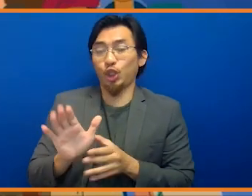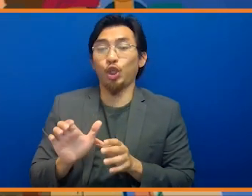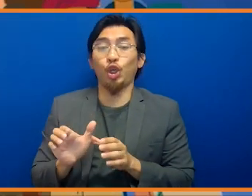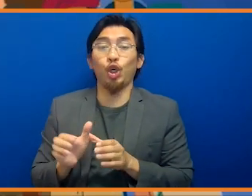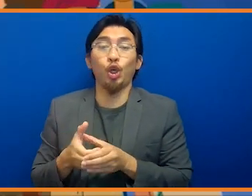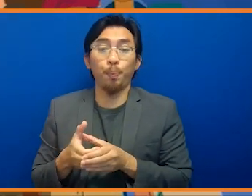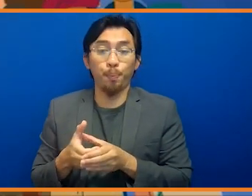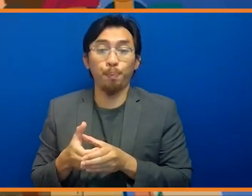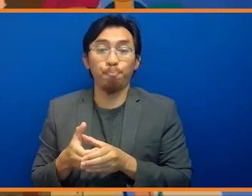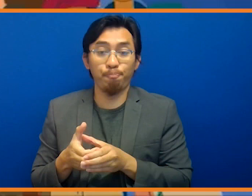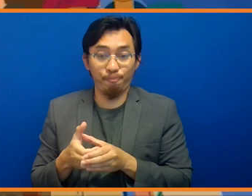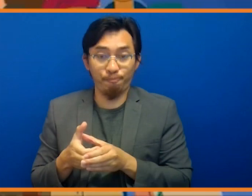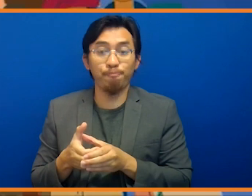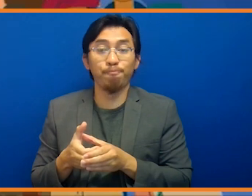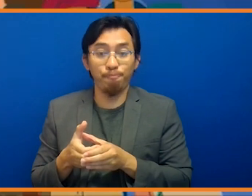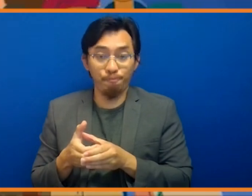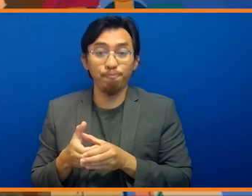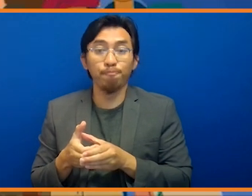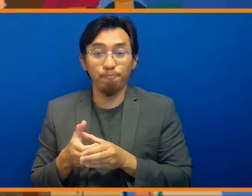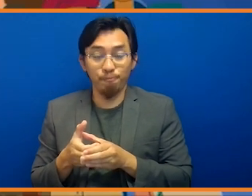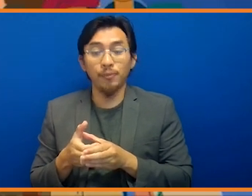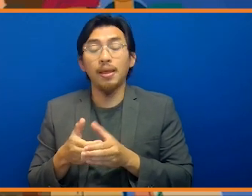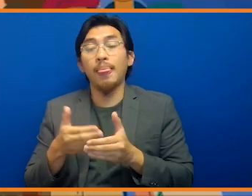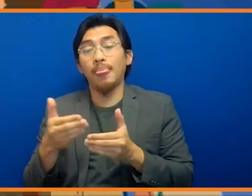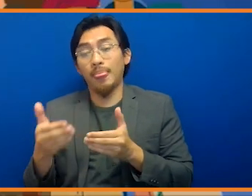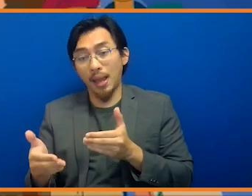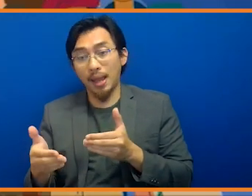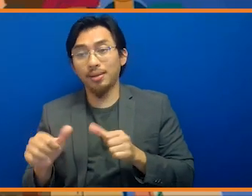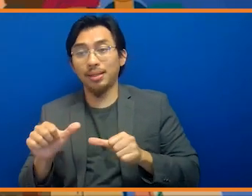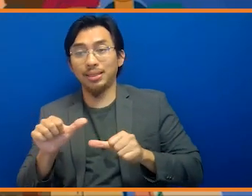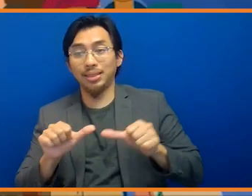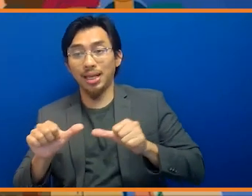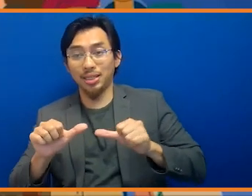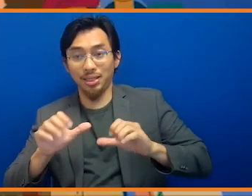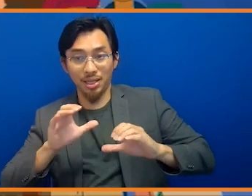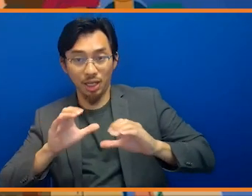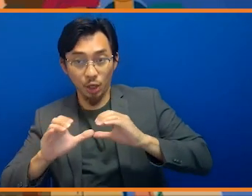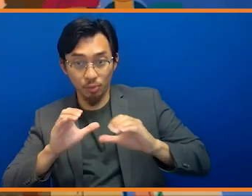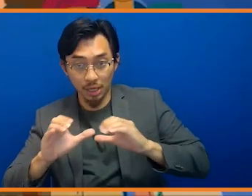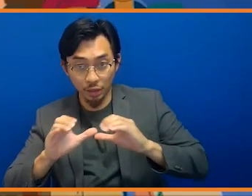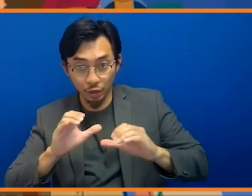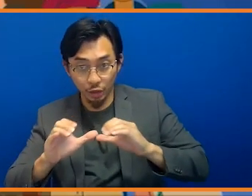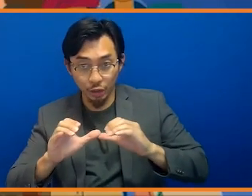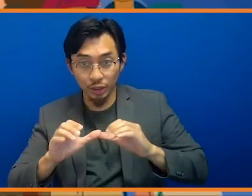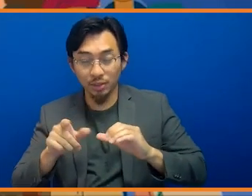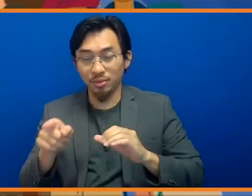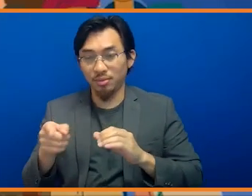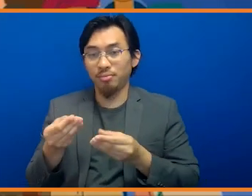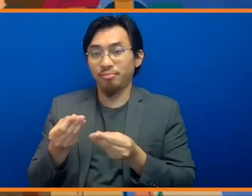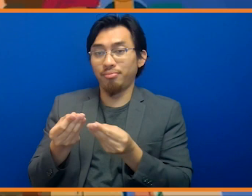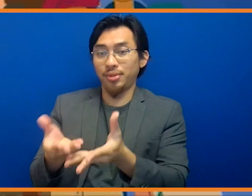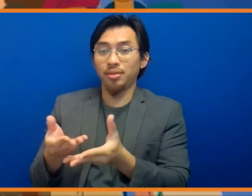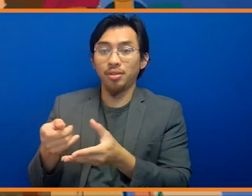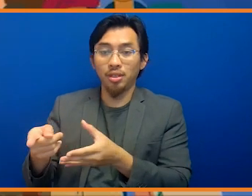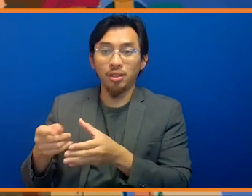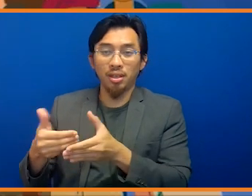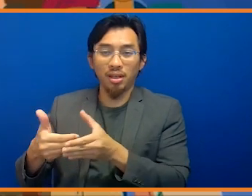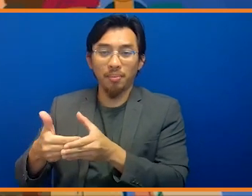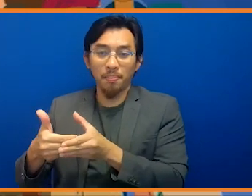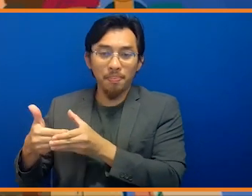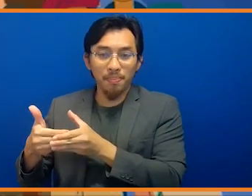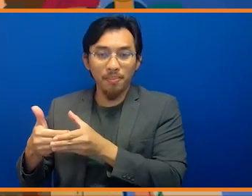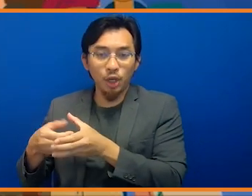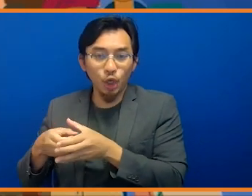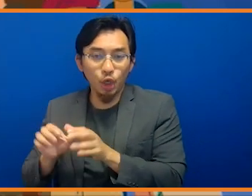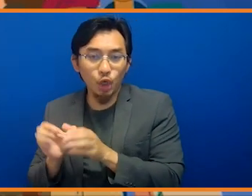discuss that with your groups. And then science communication on to the marginalized group. In this part,